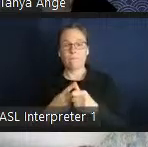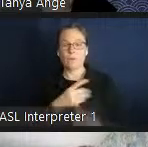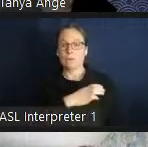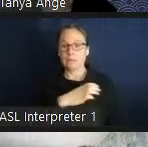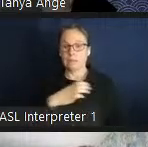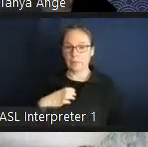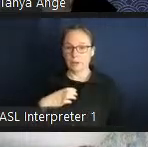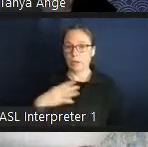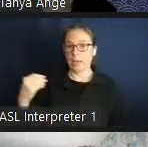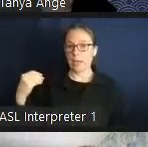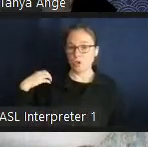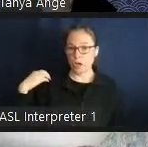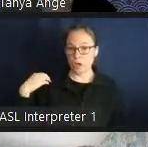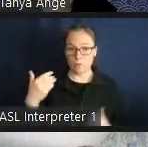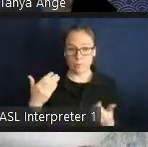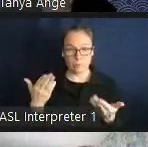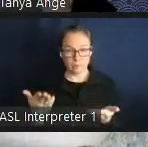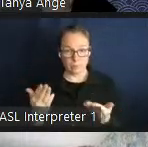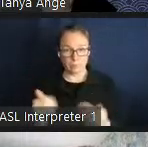Harrington.